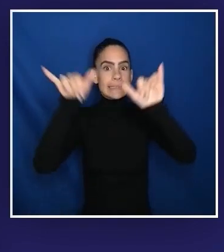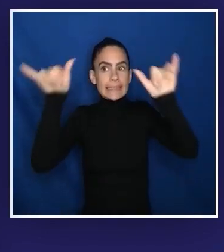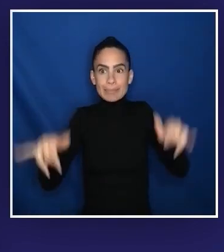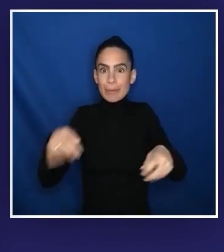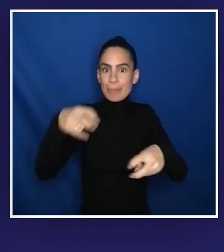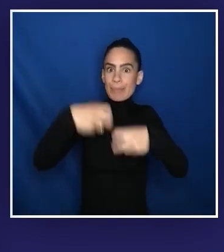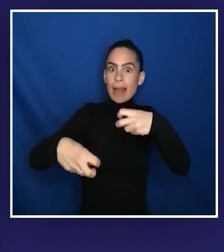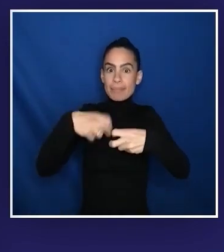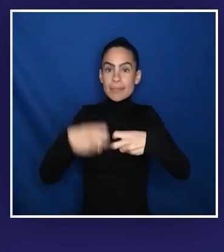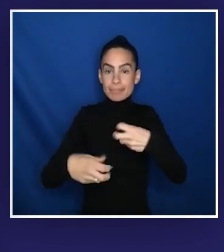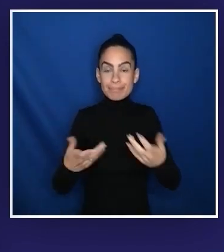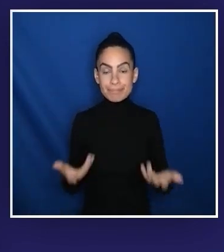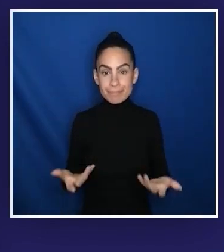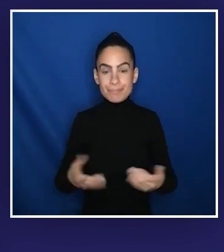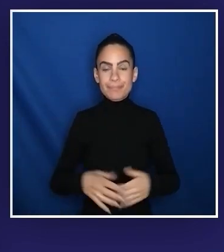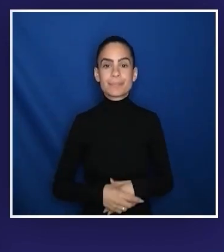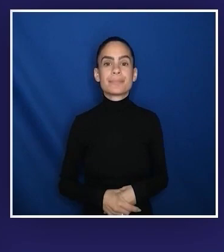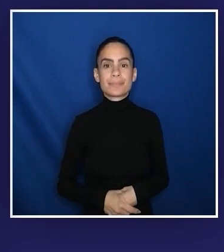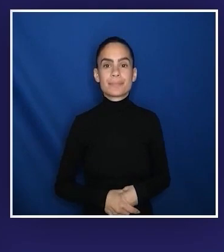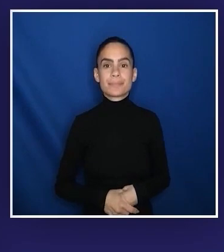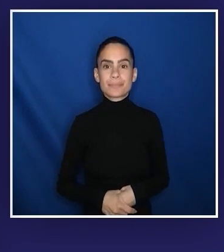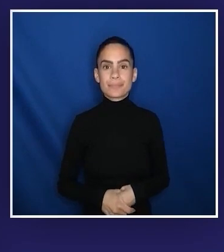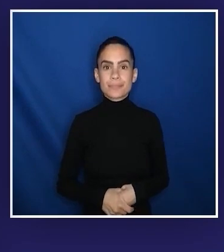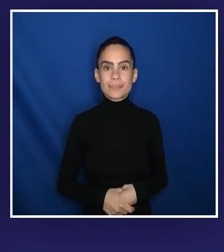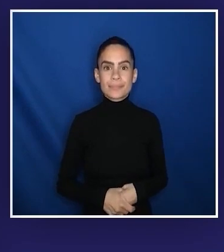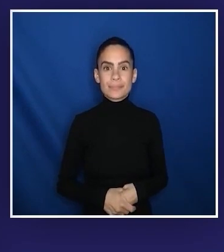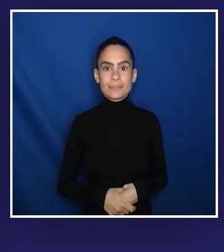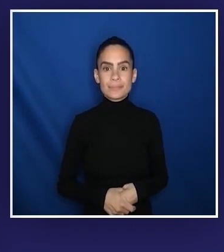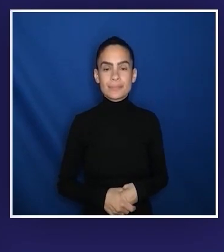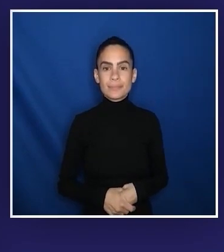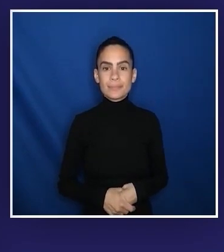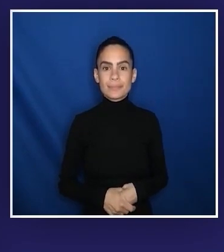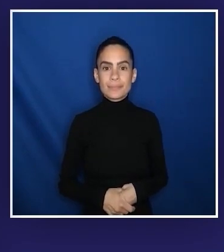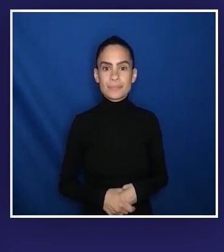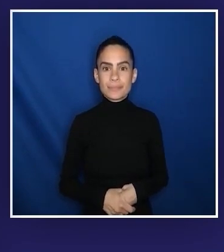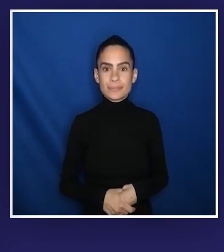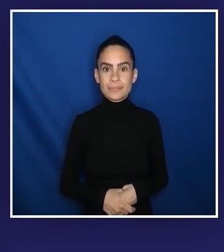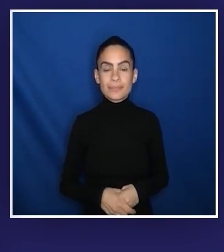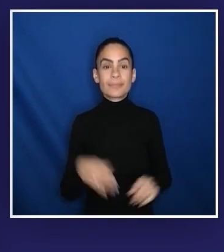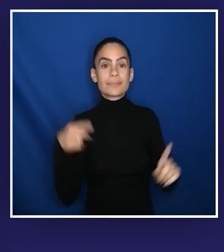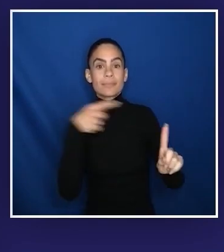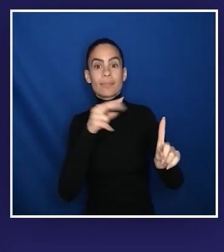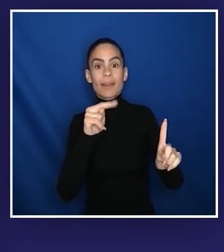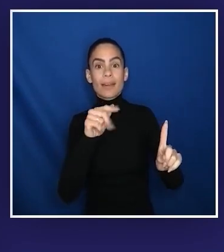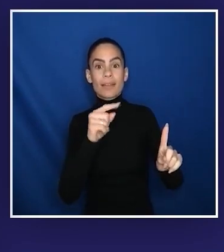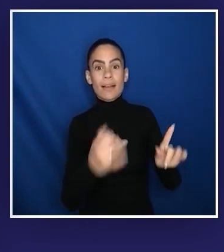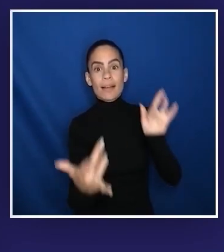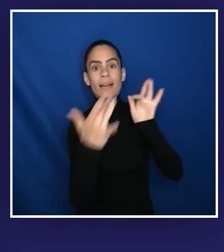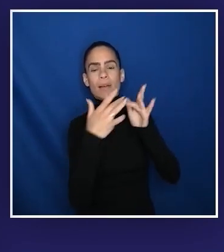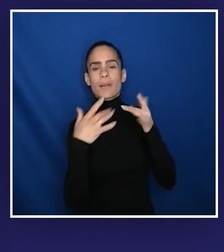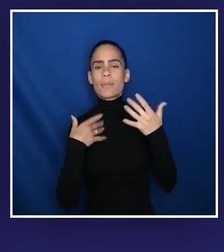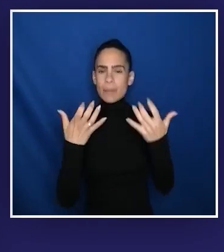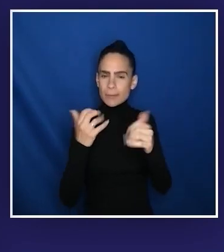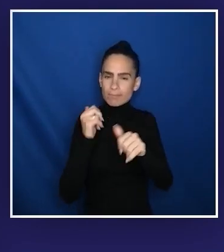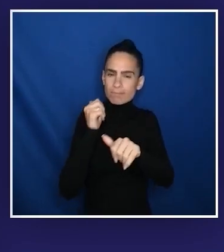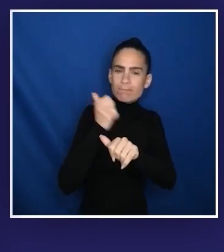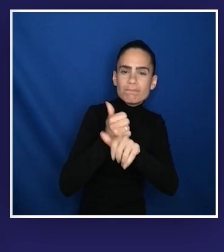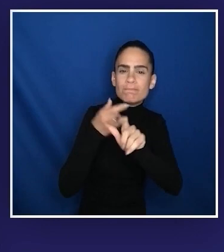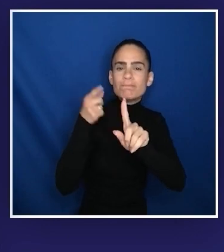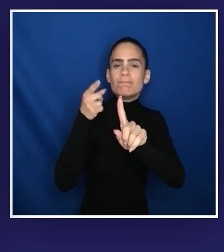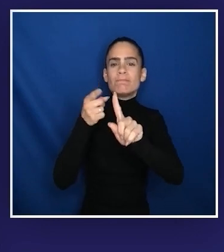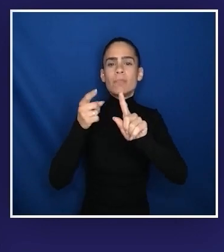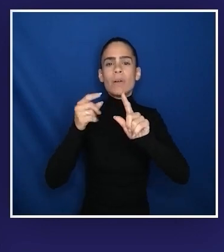address these systemic issues. Nate is shown engaging in conversation about his research. He wears a mask. Nate reached out to me to try to